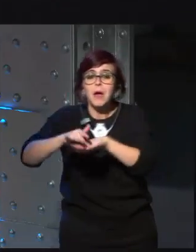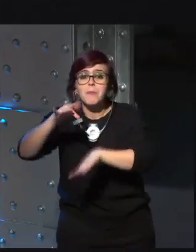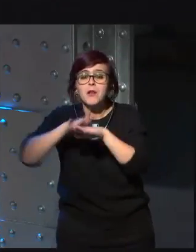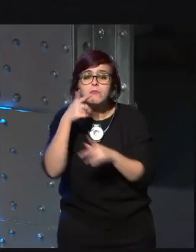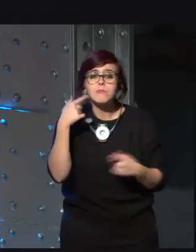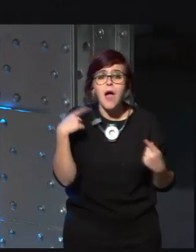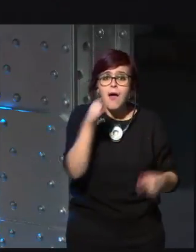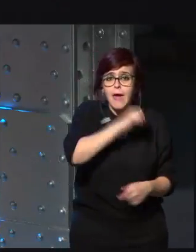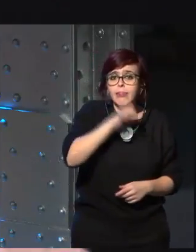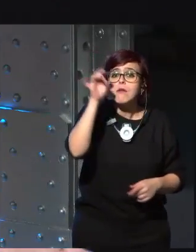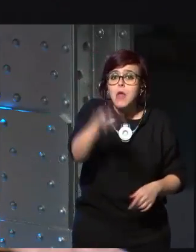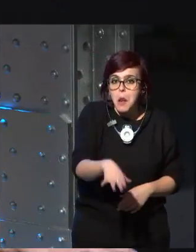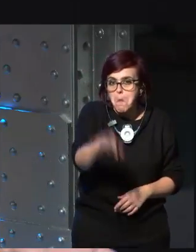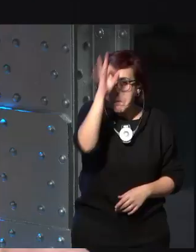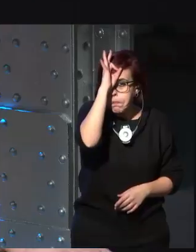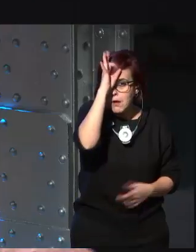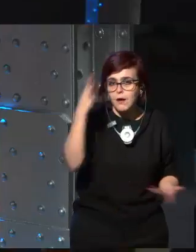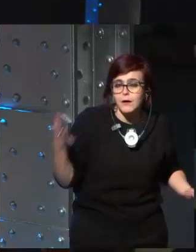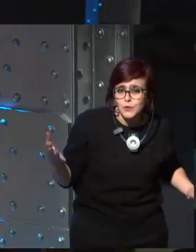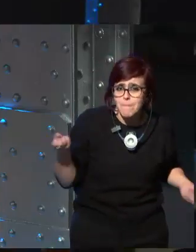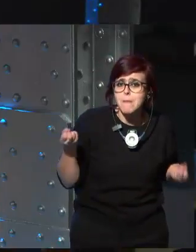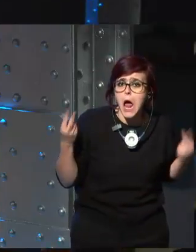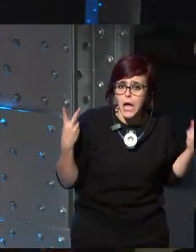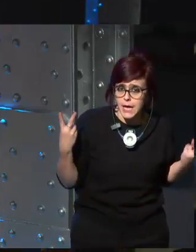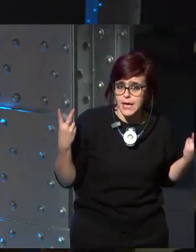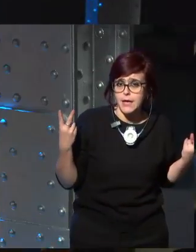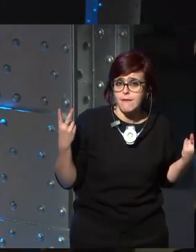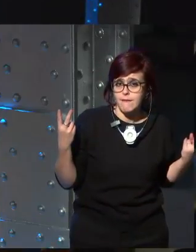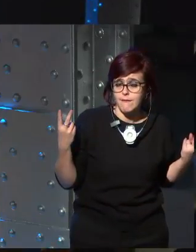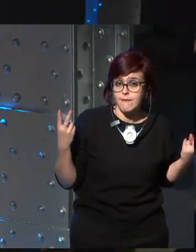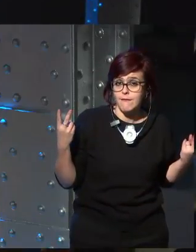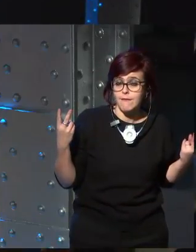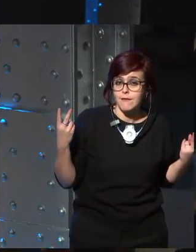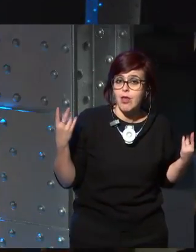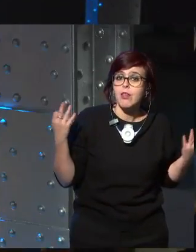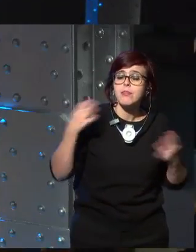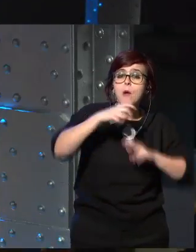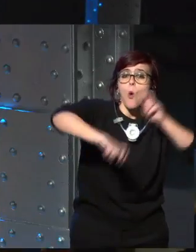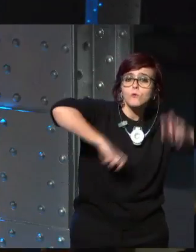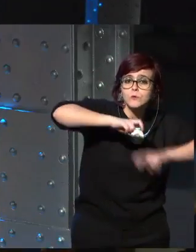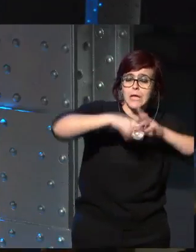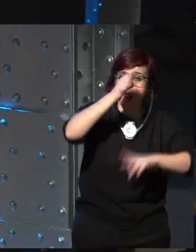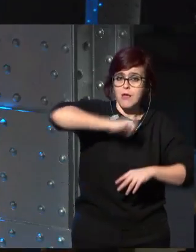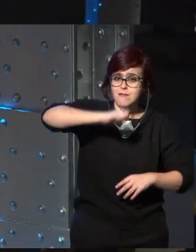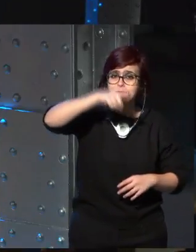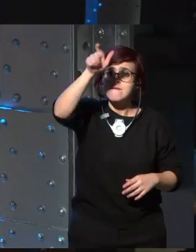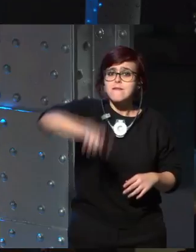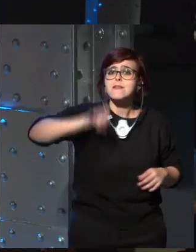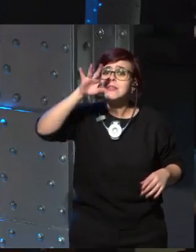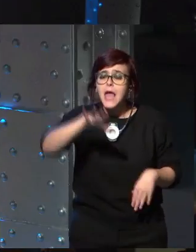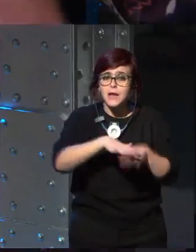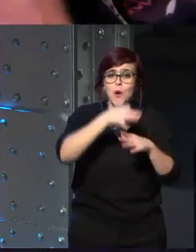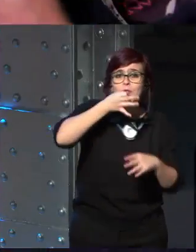really, unless you record who's actually singing or playing what is being recorded. You have to identify